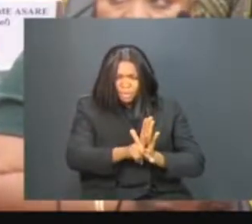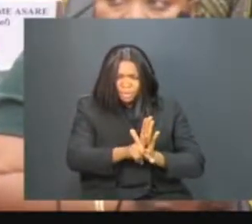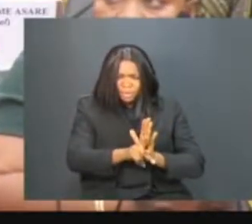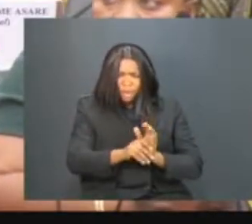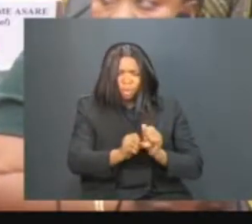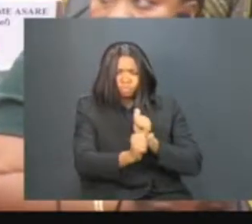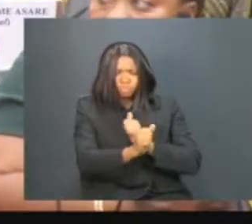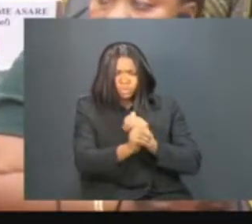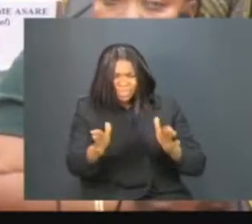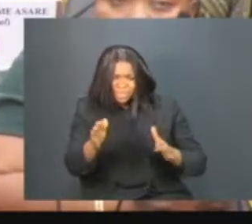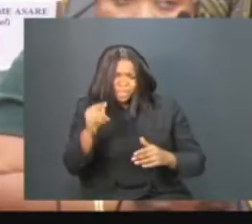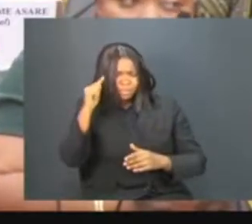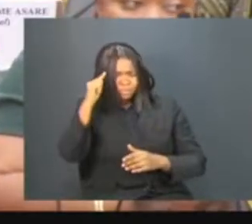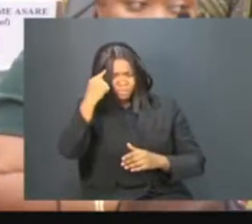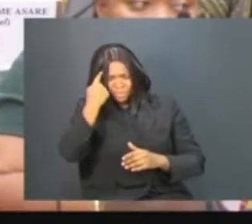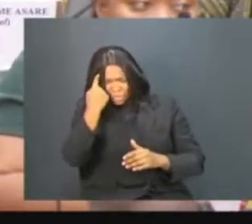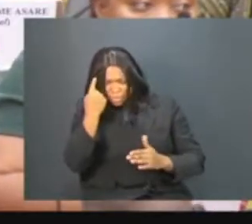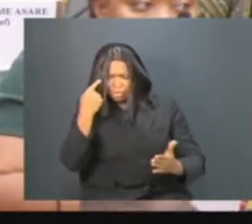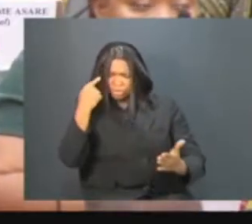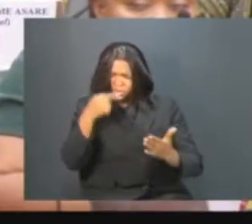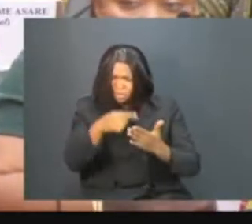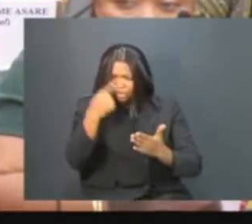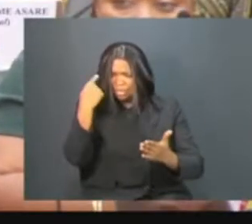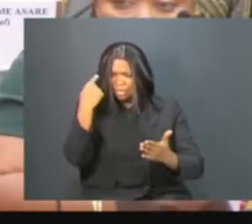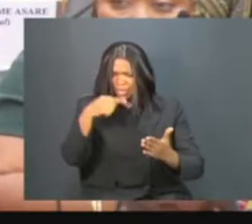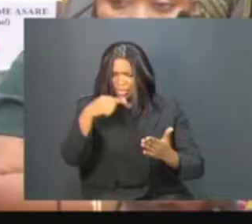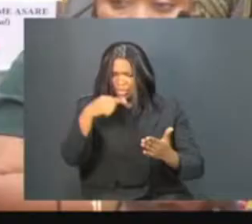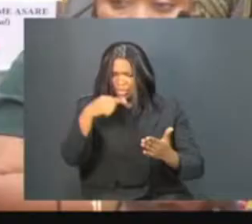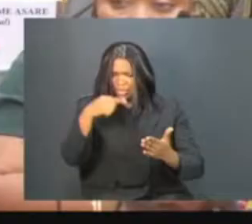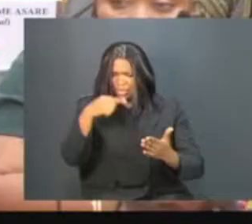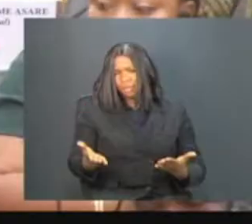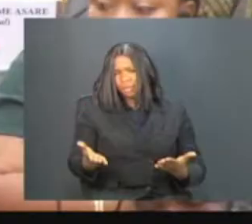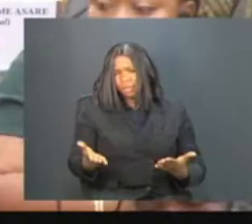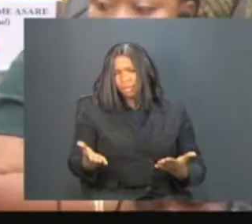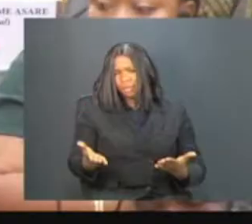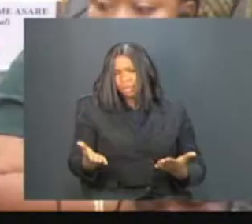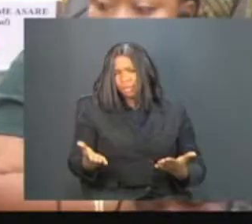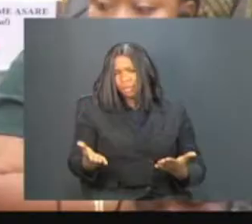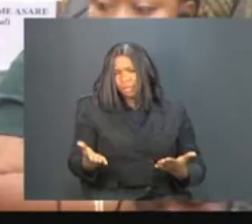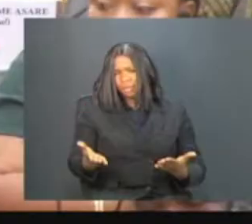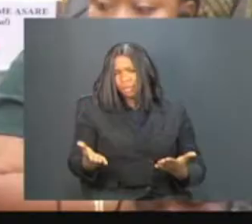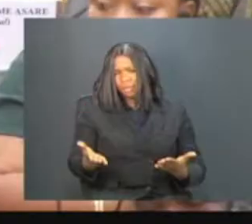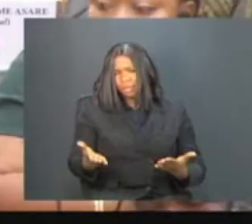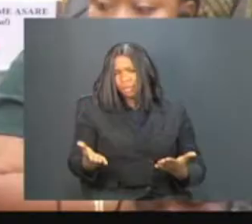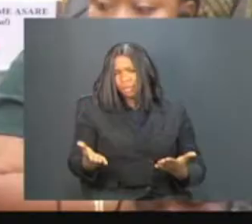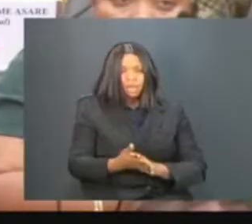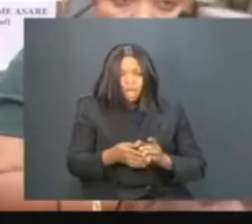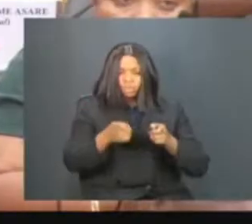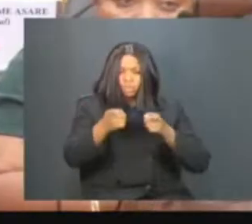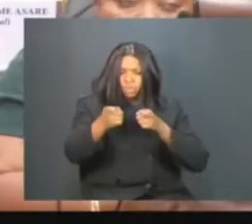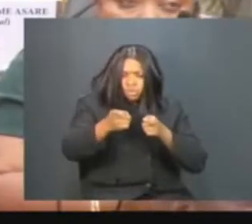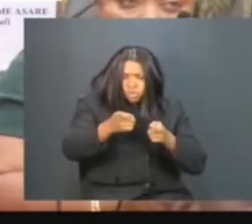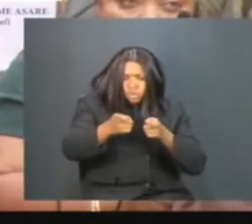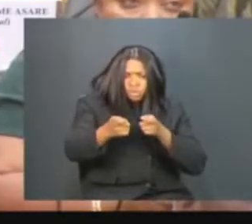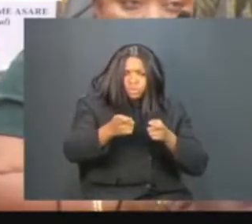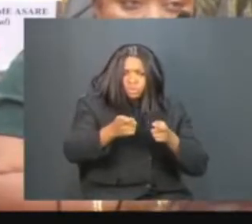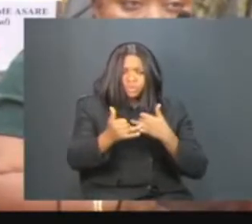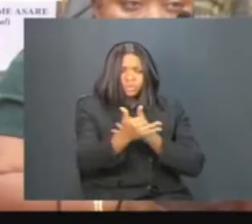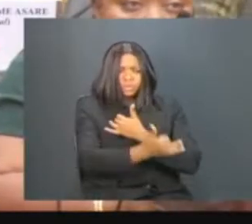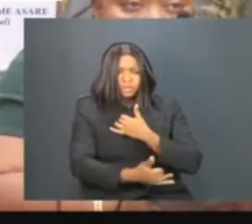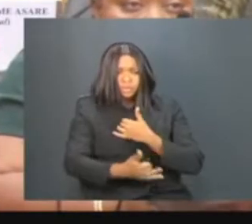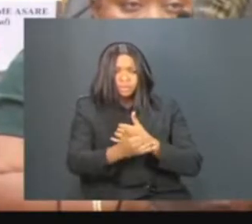Speaker, running a country, fashioning out policy and programs to run a country is not a 3